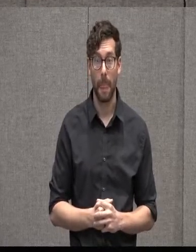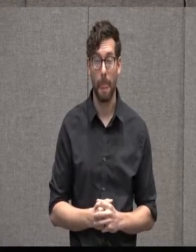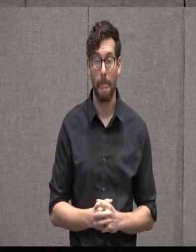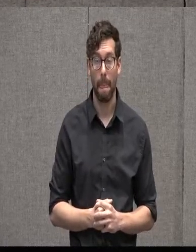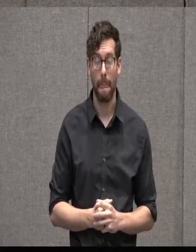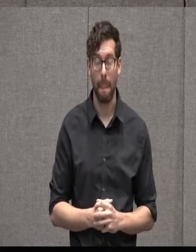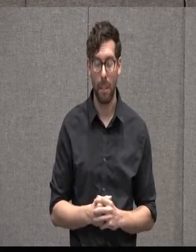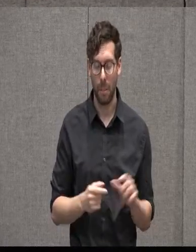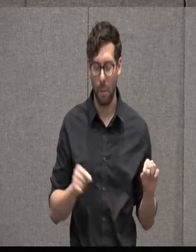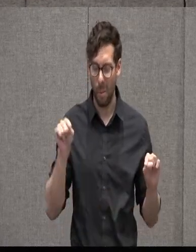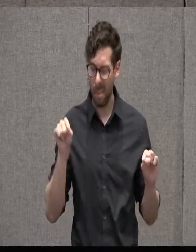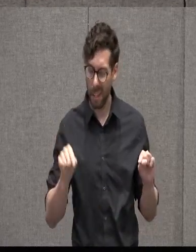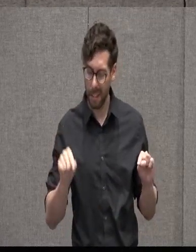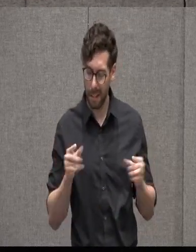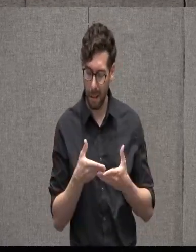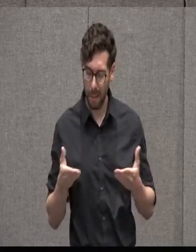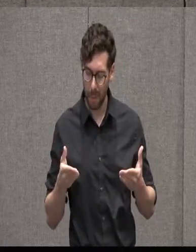What did you see there?